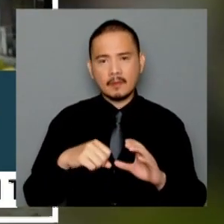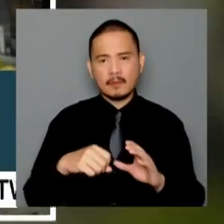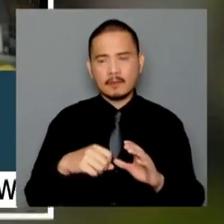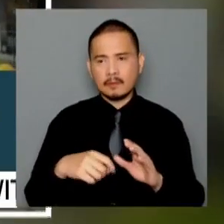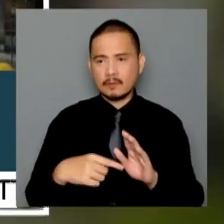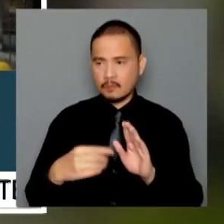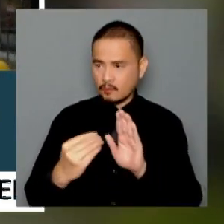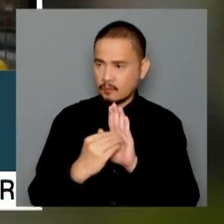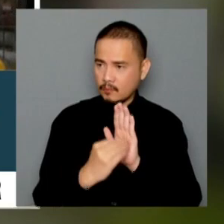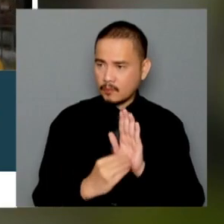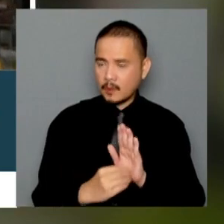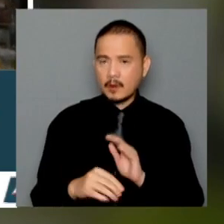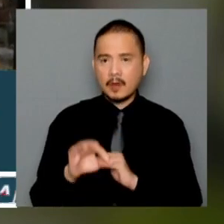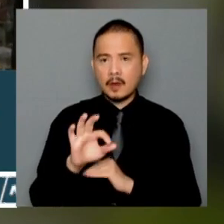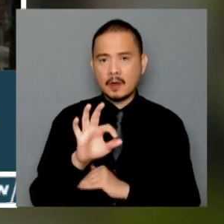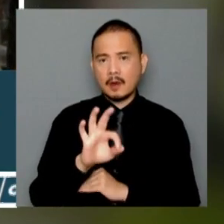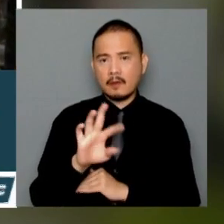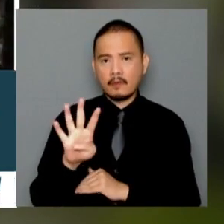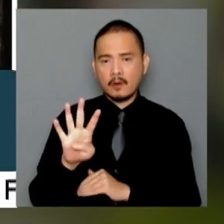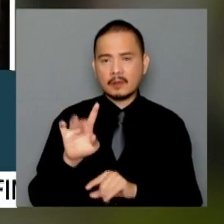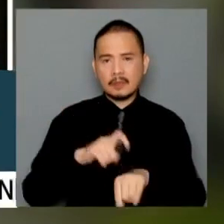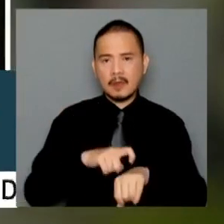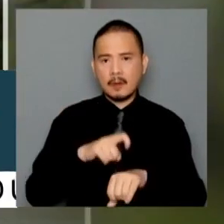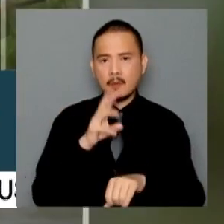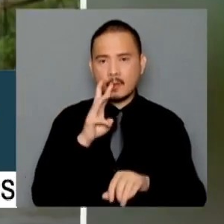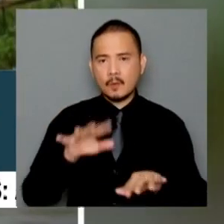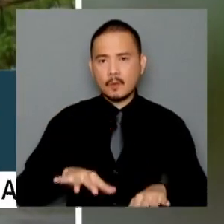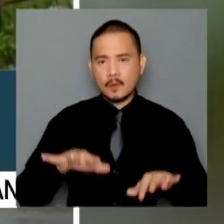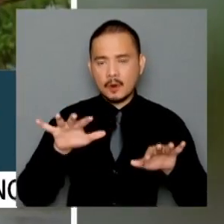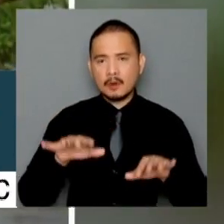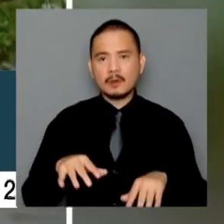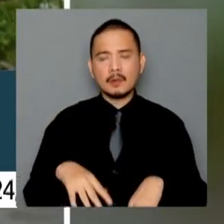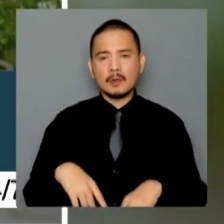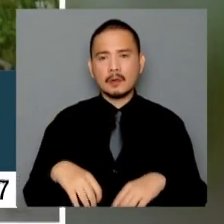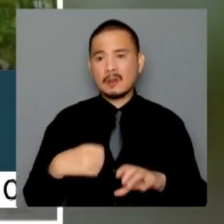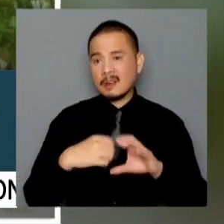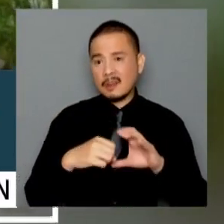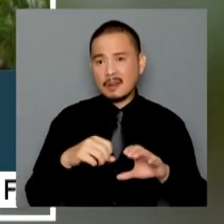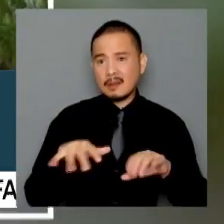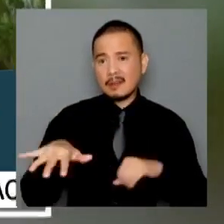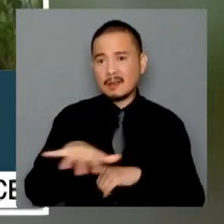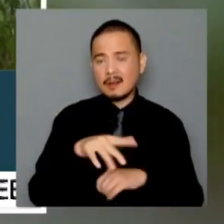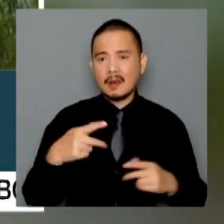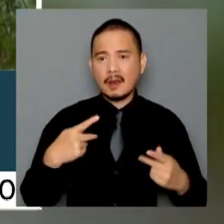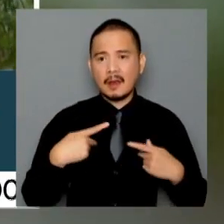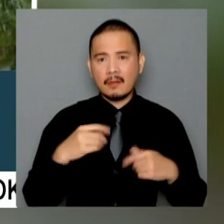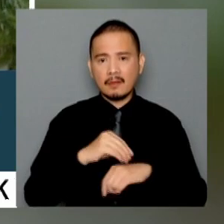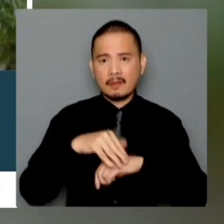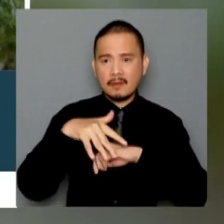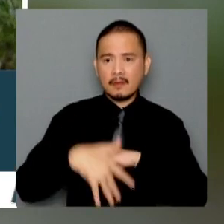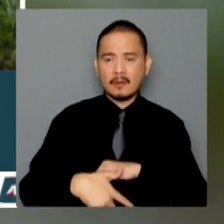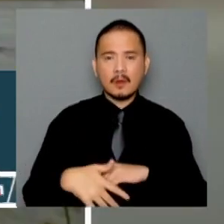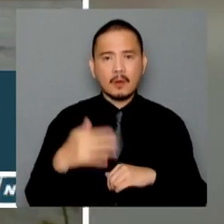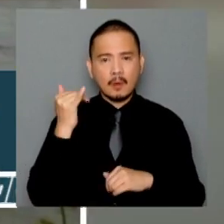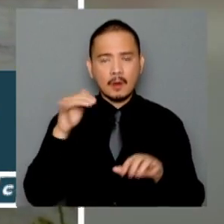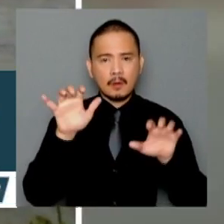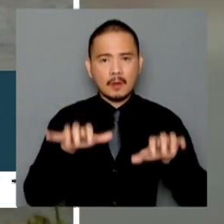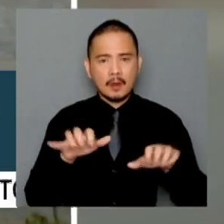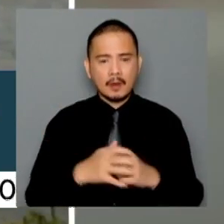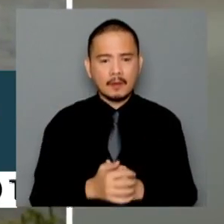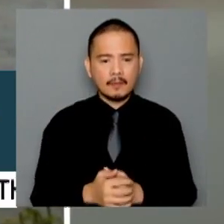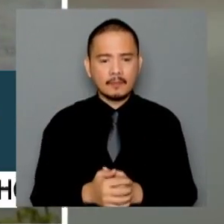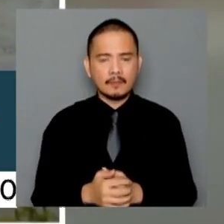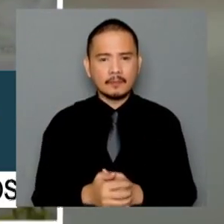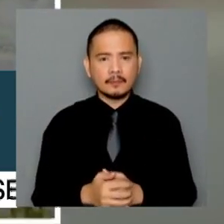4 barangays in Camarines-Sur have reported landslides due to heavy rains. 5 flights have been canceled as of 6 o'clock this